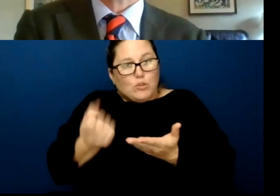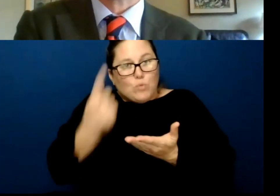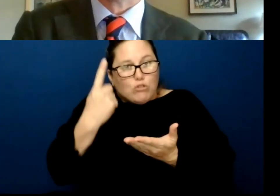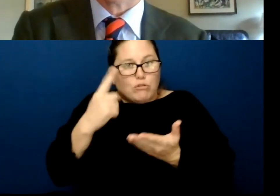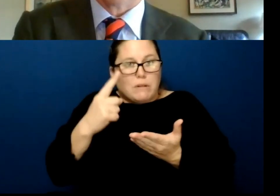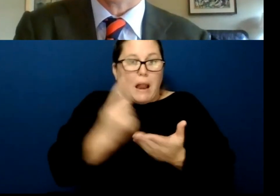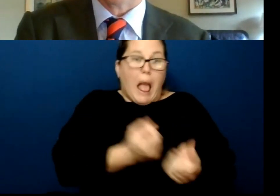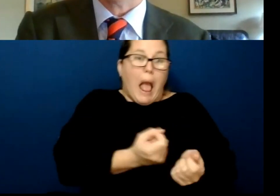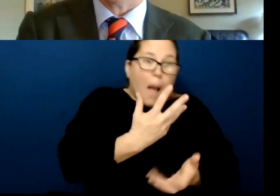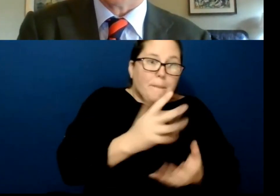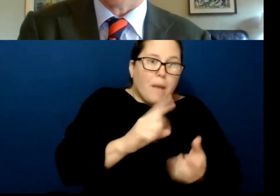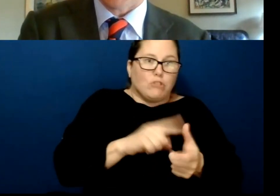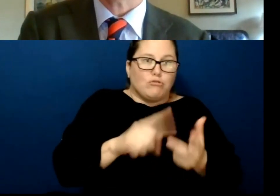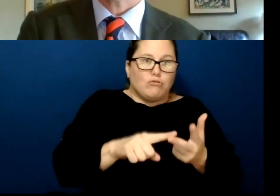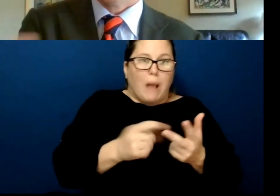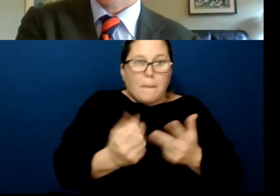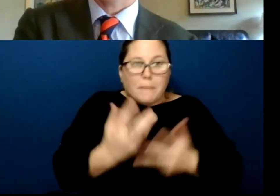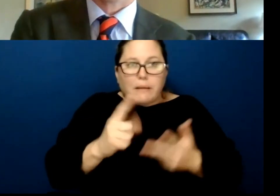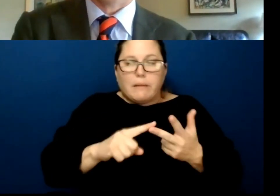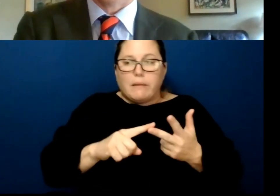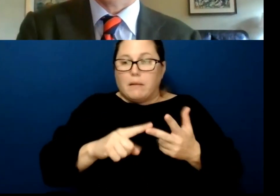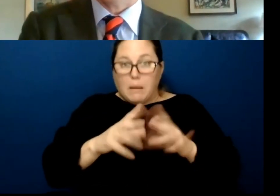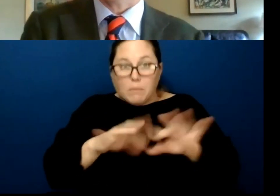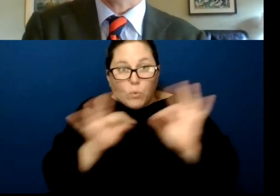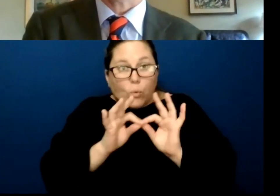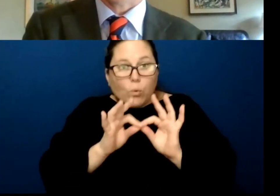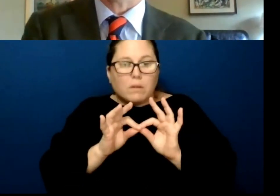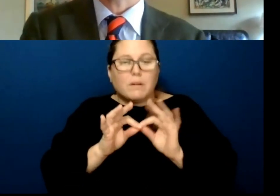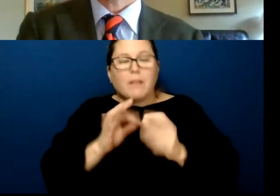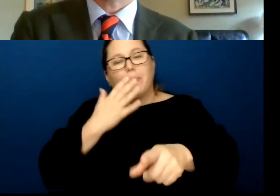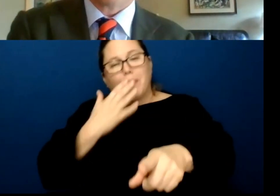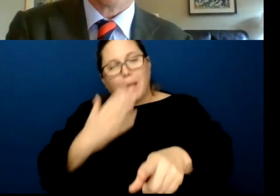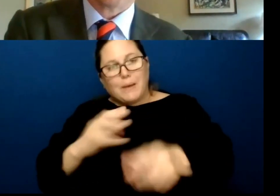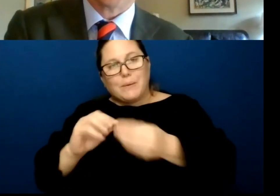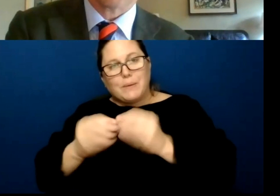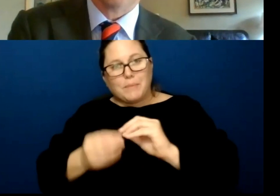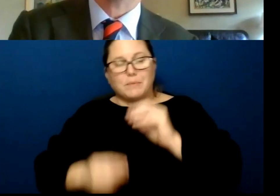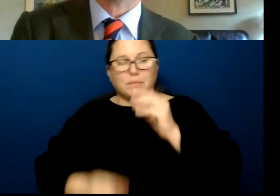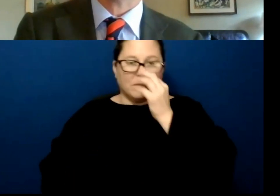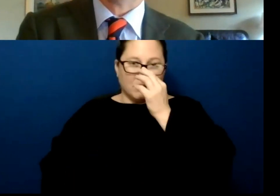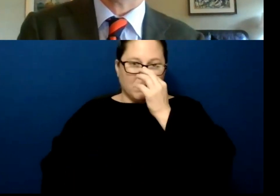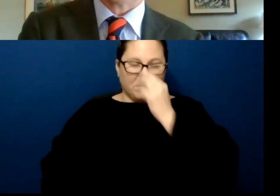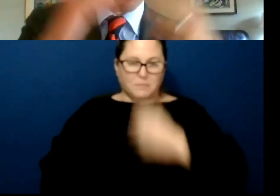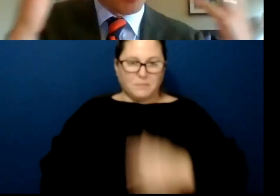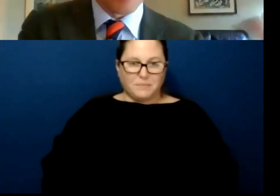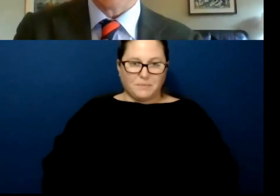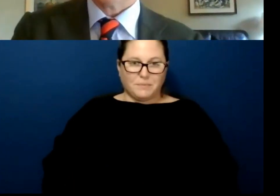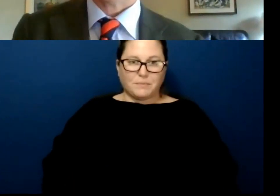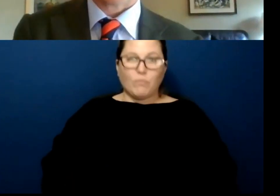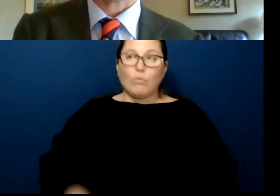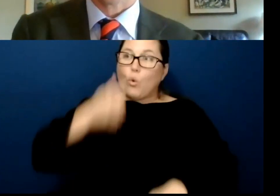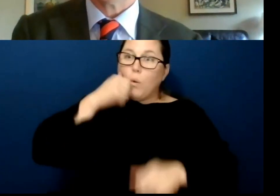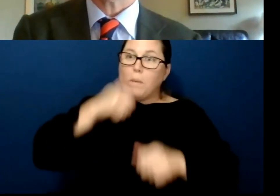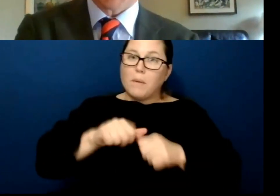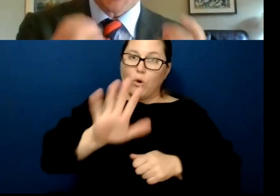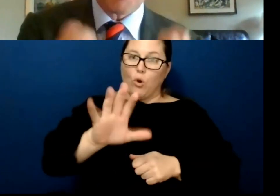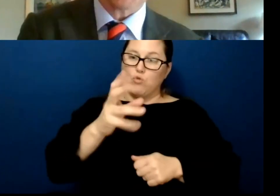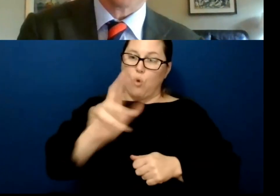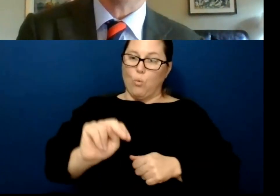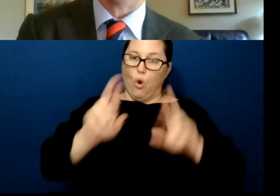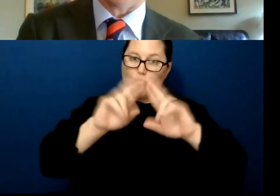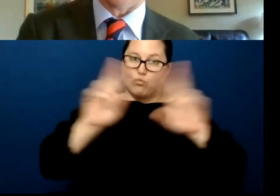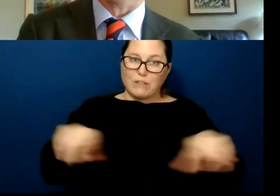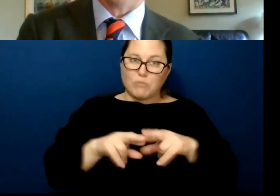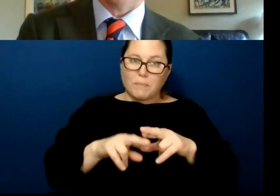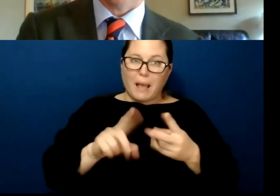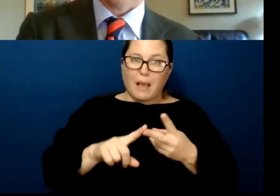how significant something is, right? Thank you for putting the number in the chat. Remember, for your own resumes, your own applications, what